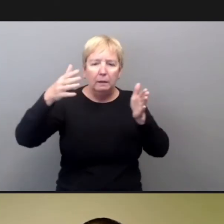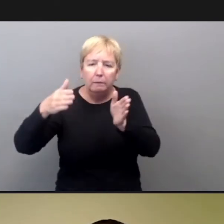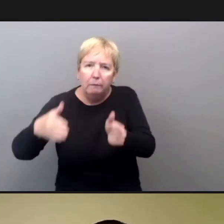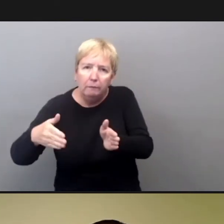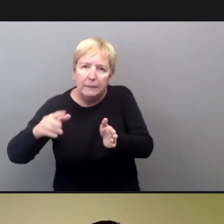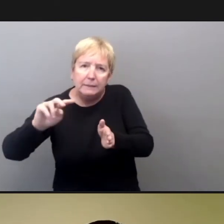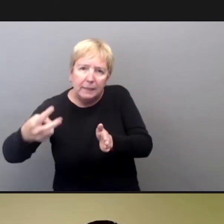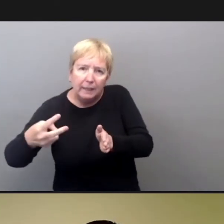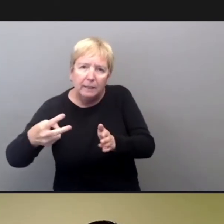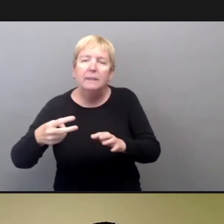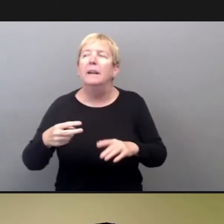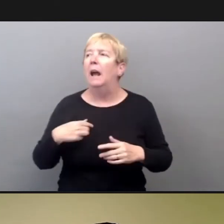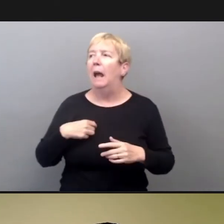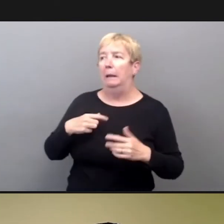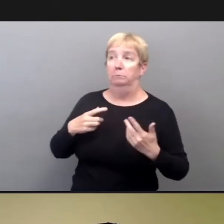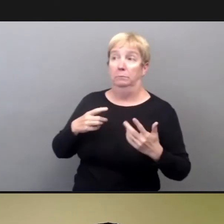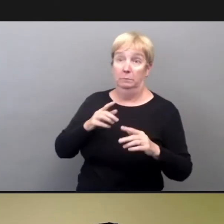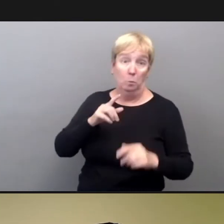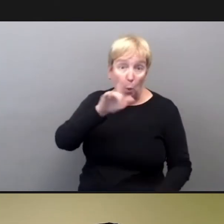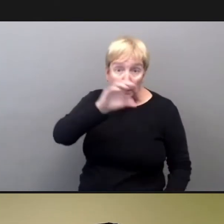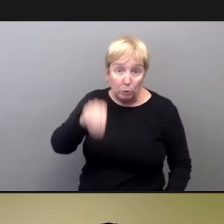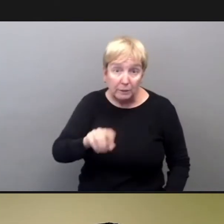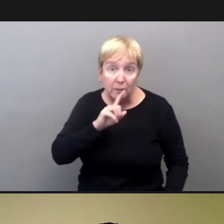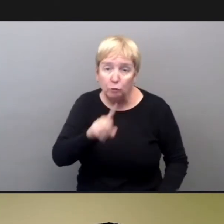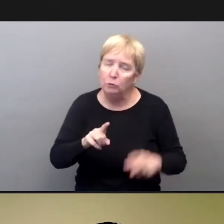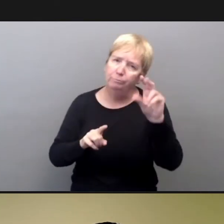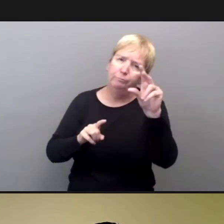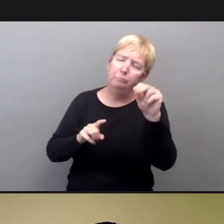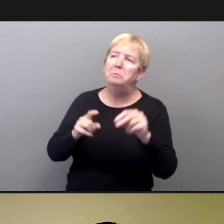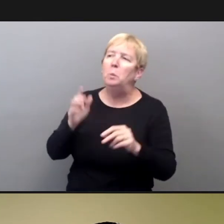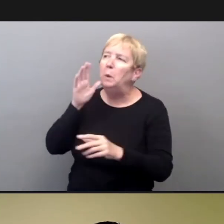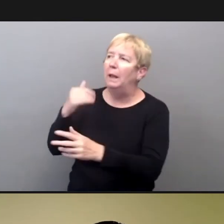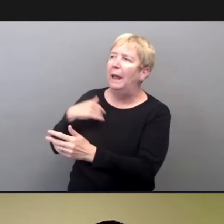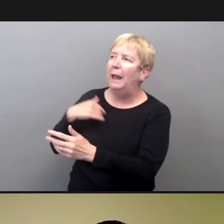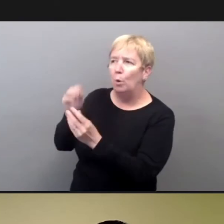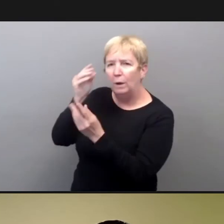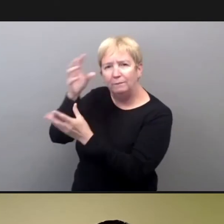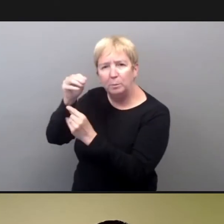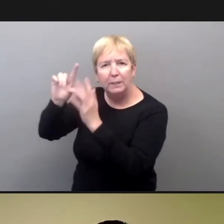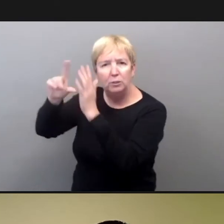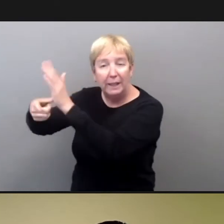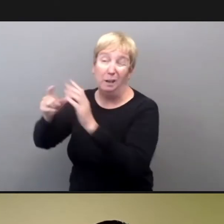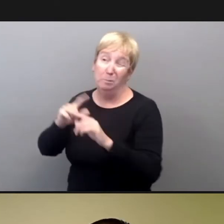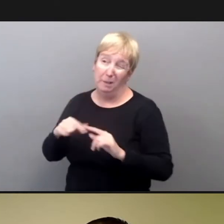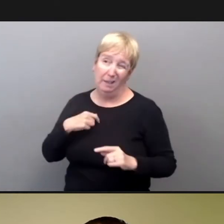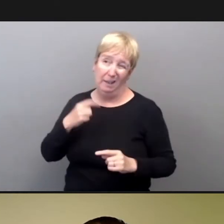I think there'll be more data that'll come out over time, but that could be a factor as well.